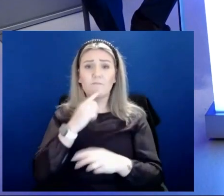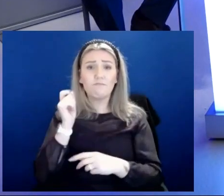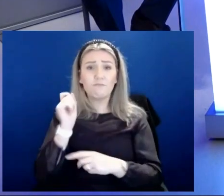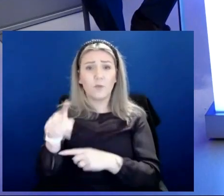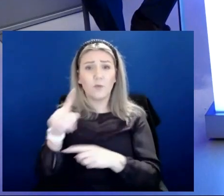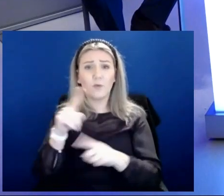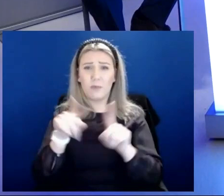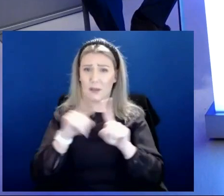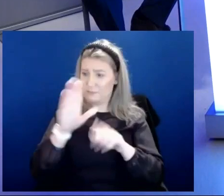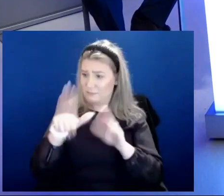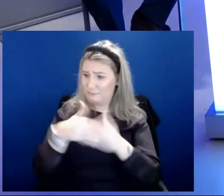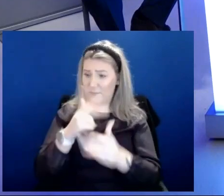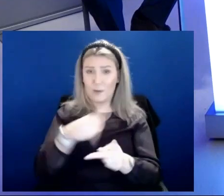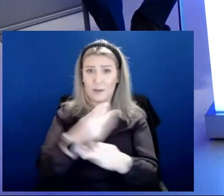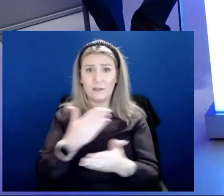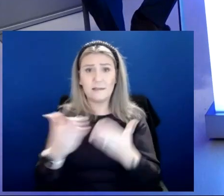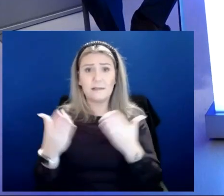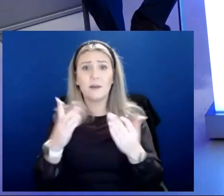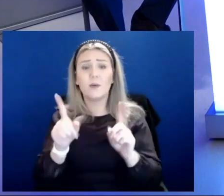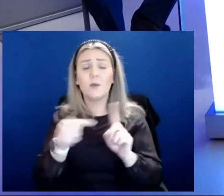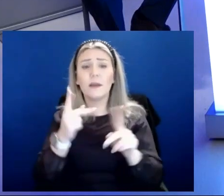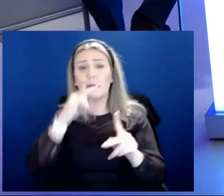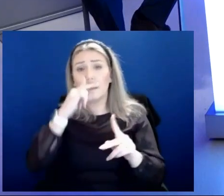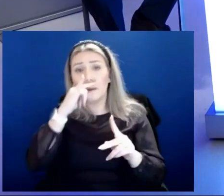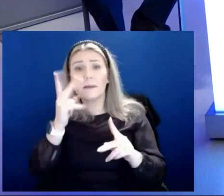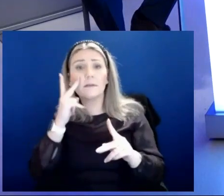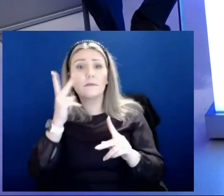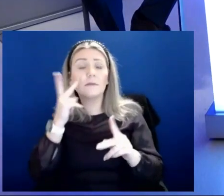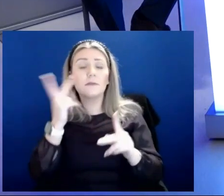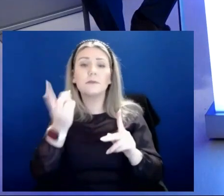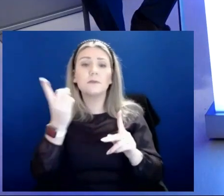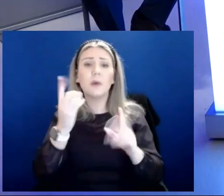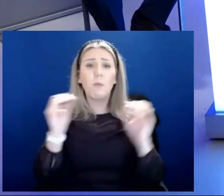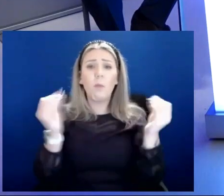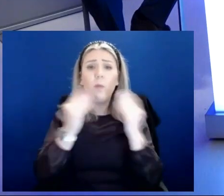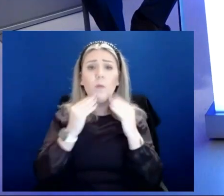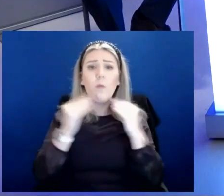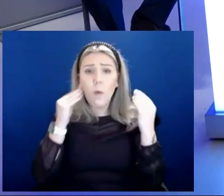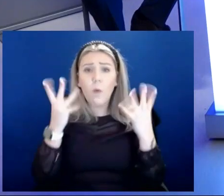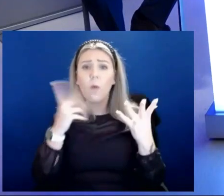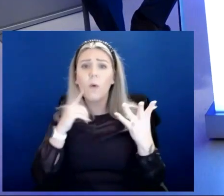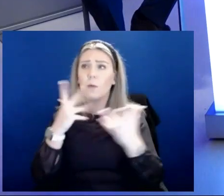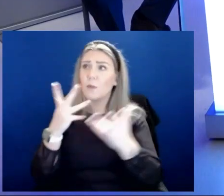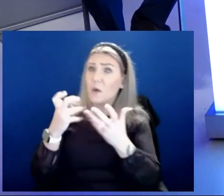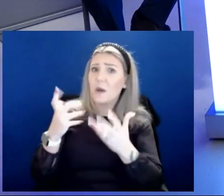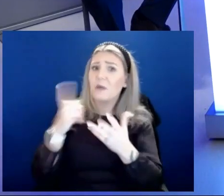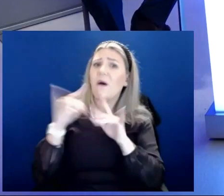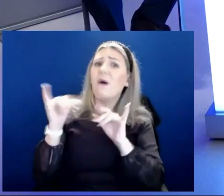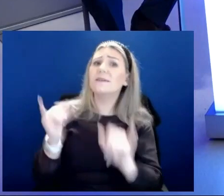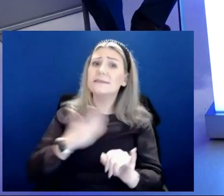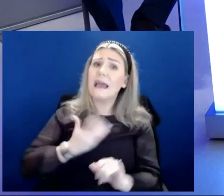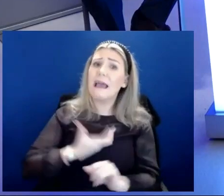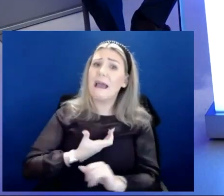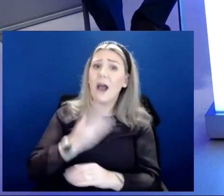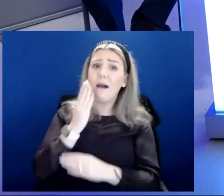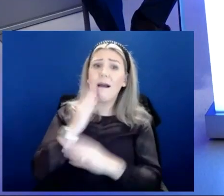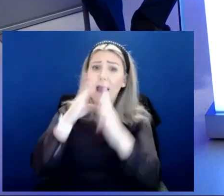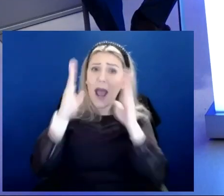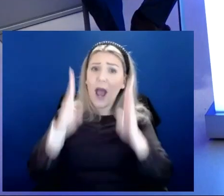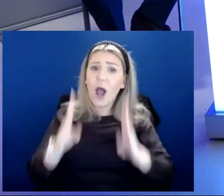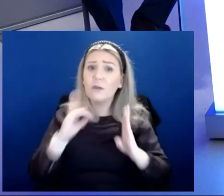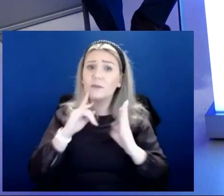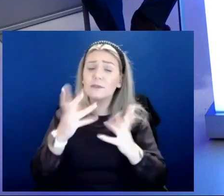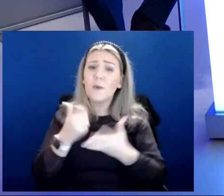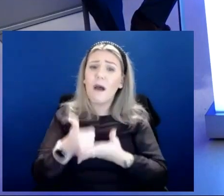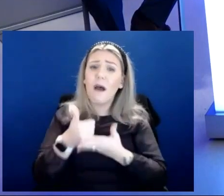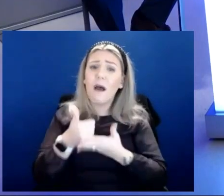when my kids see somebody homeless on the side of the street, they want to go and get them. They want them to come and stay at our house. They want to help. And I think it's really